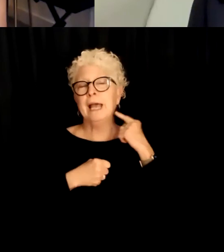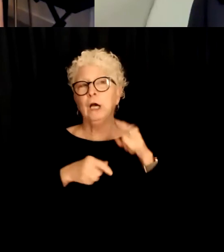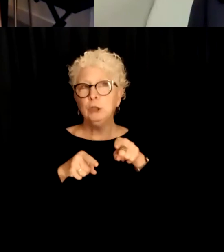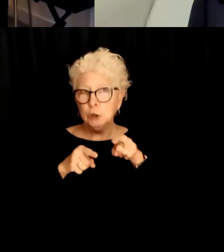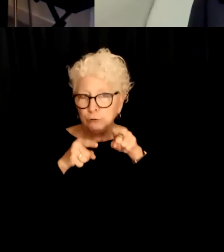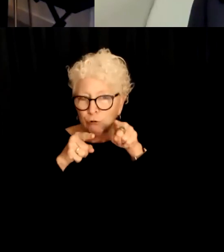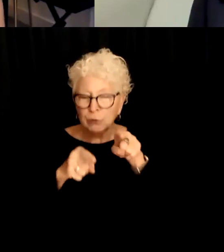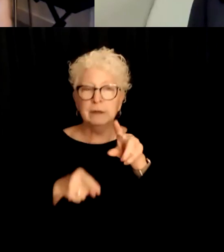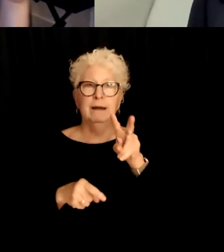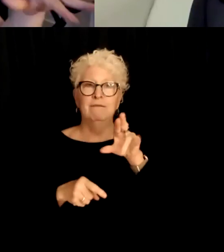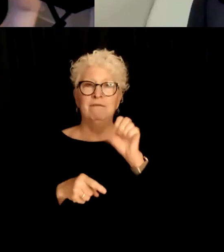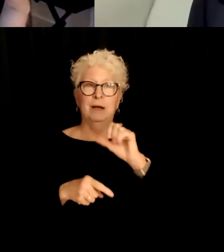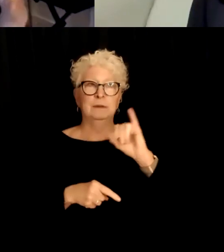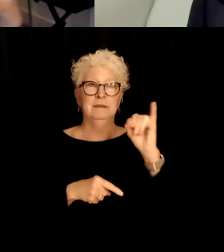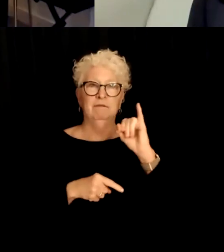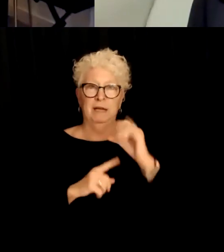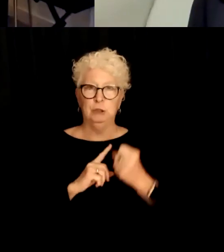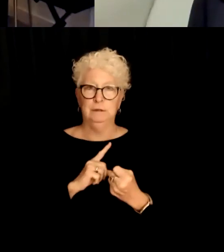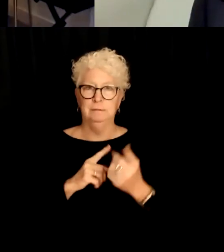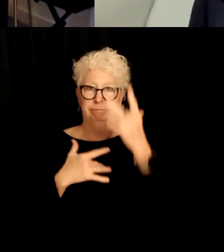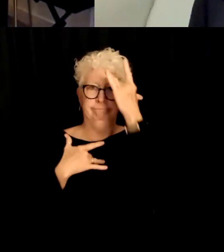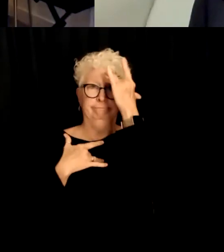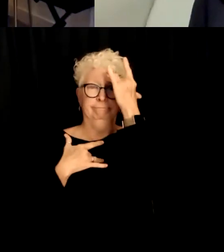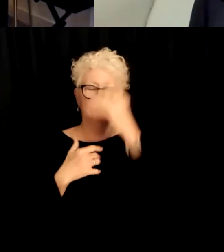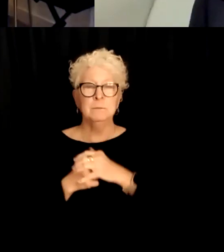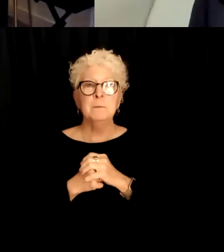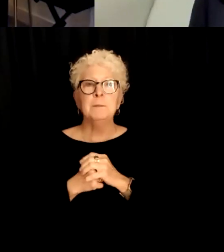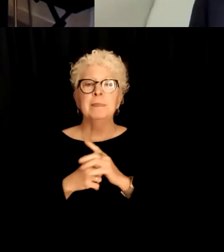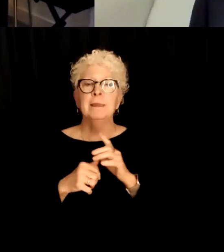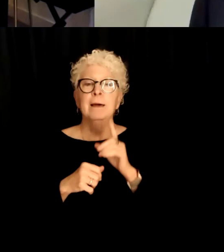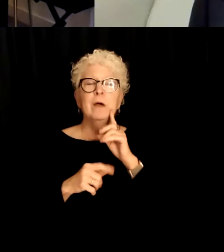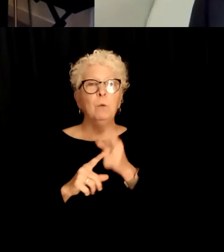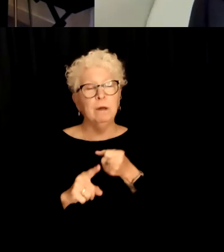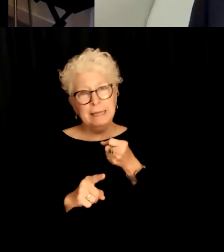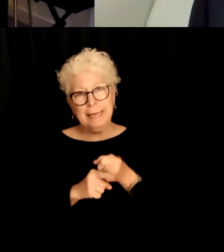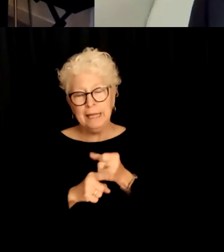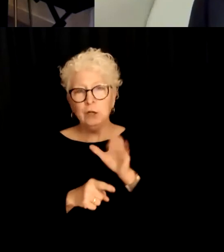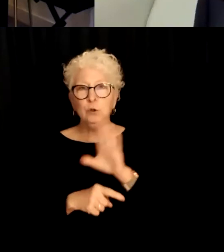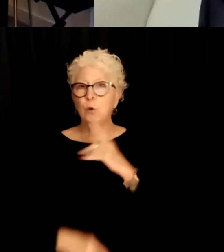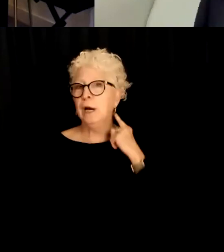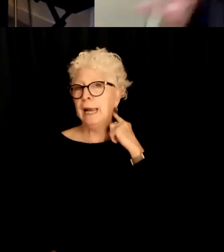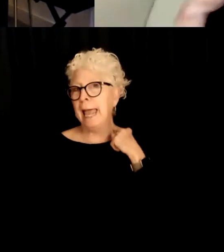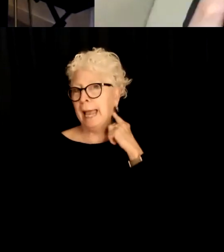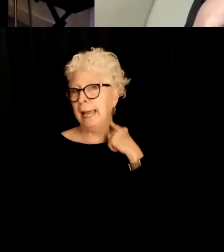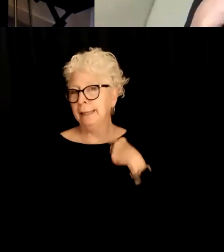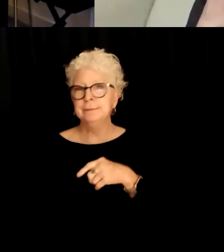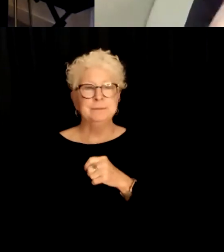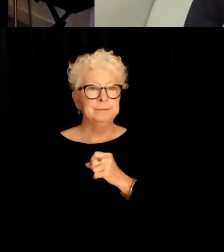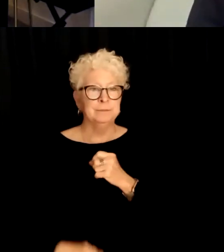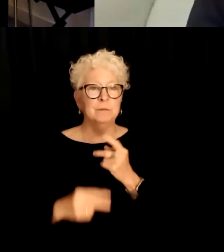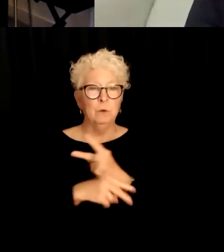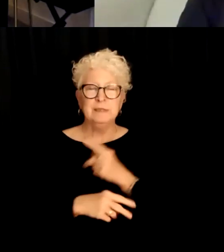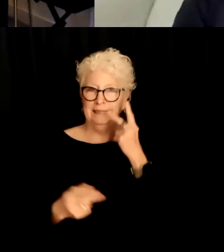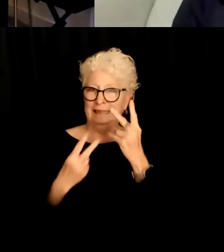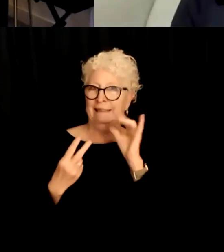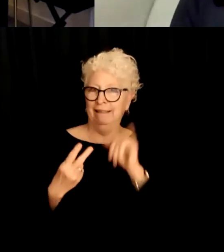virus, they get more loosey-goosey, like all over, but especially in their necks, or during certain times of the month. Mm-hmm. And so if you